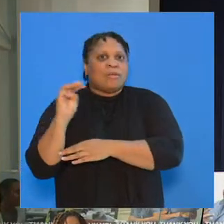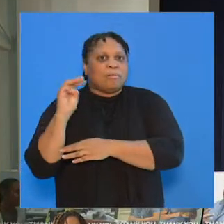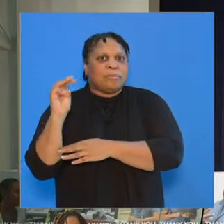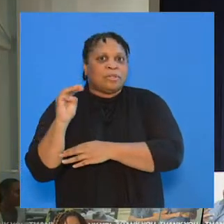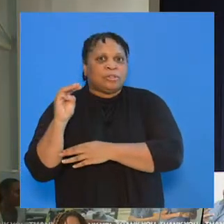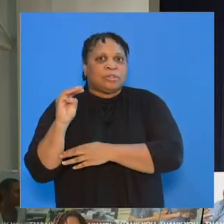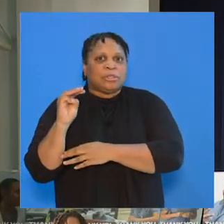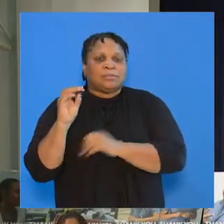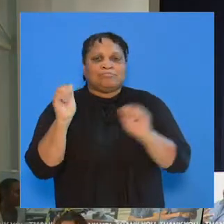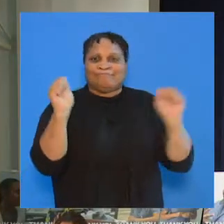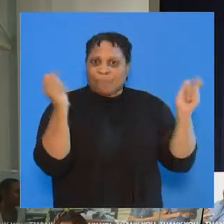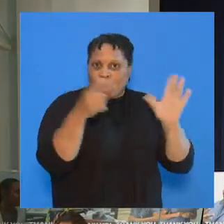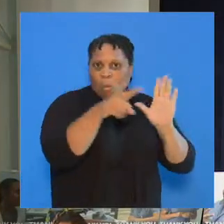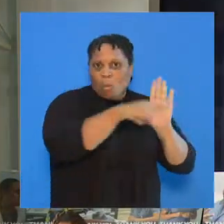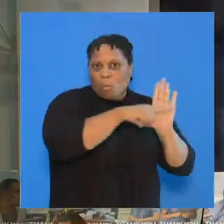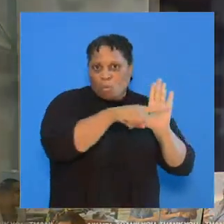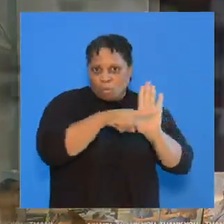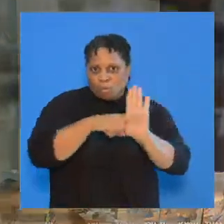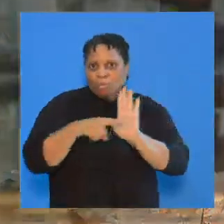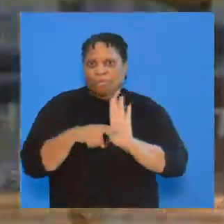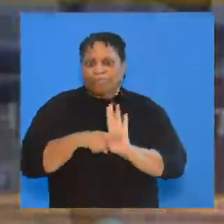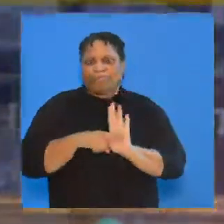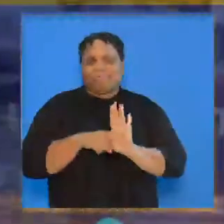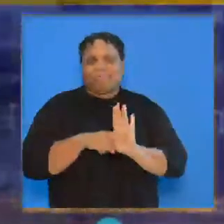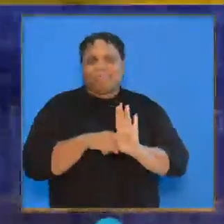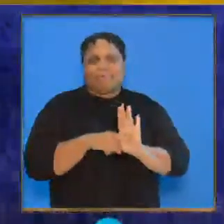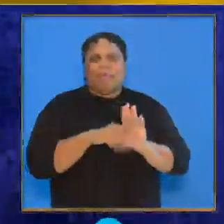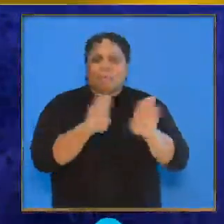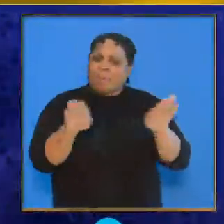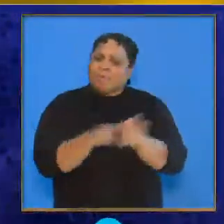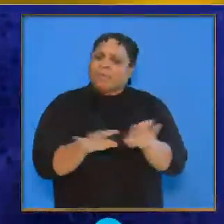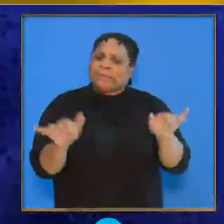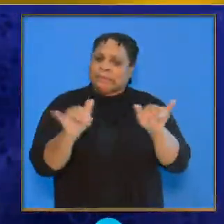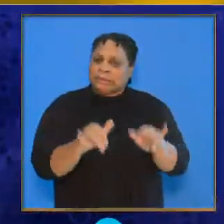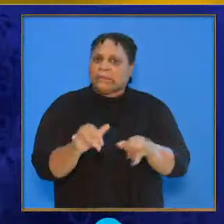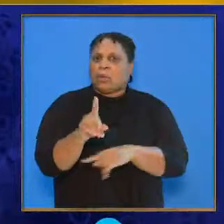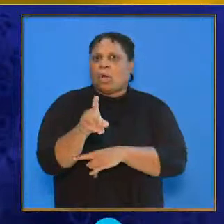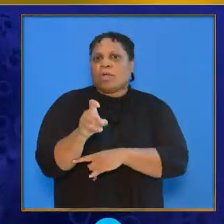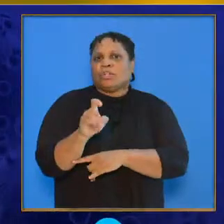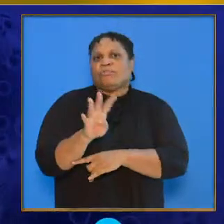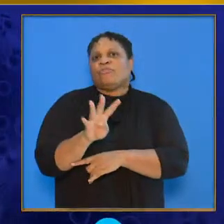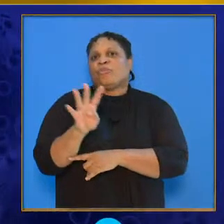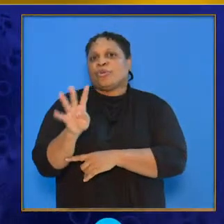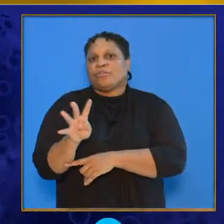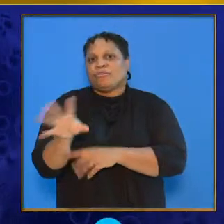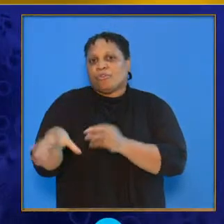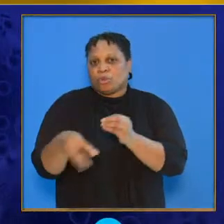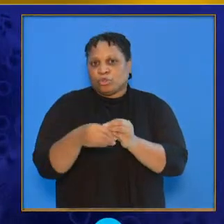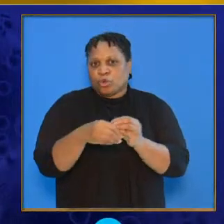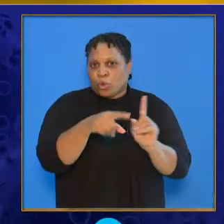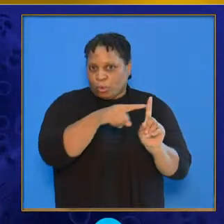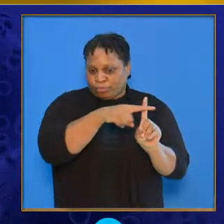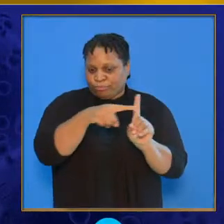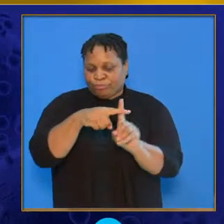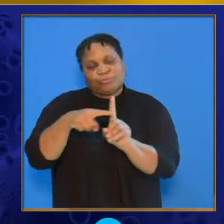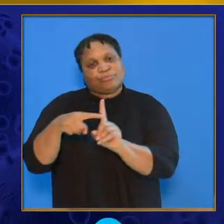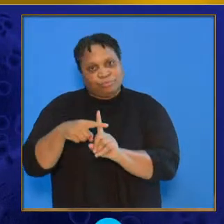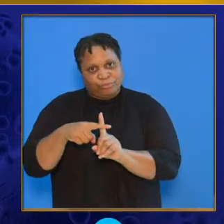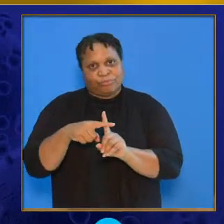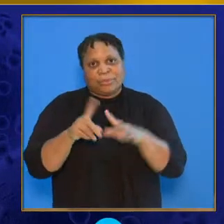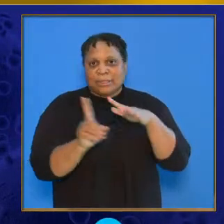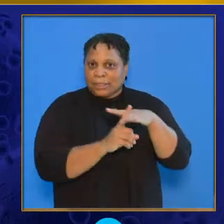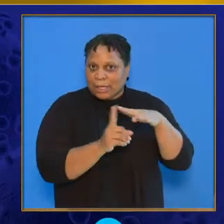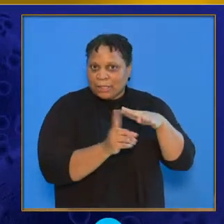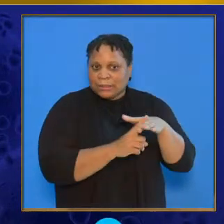none were positive for COVID-19. Bermuda continues to have 144 total confirmed positive cases, and